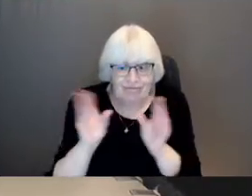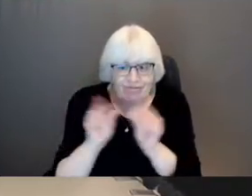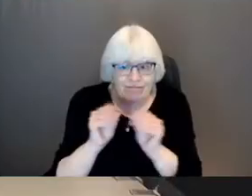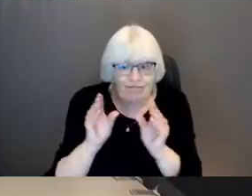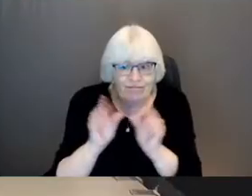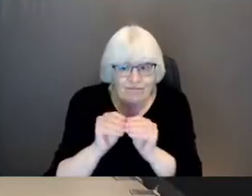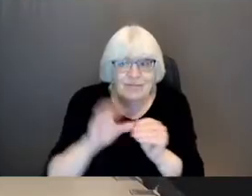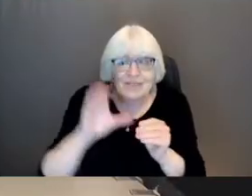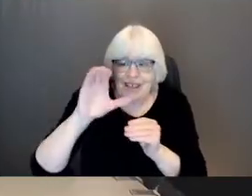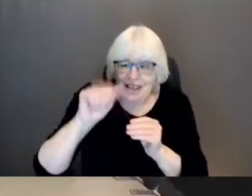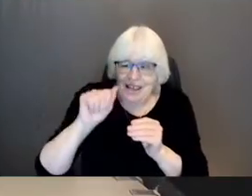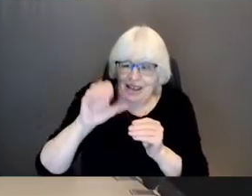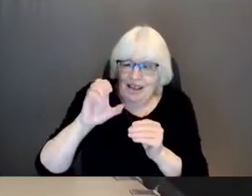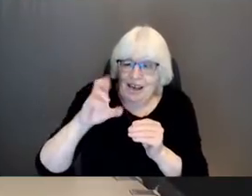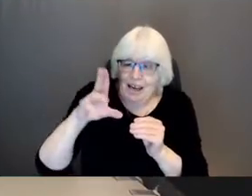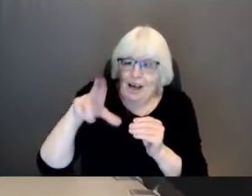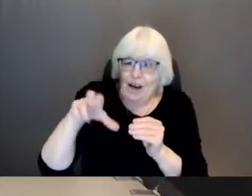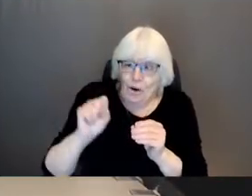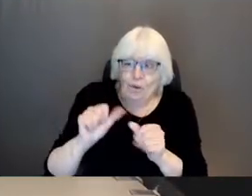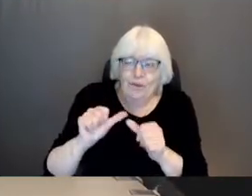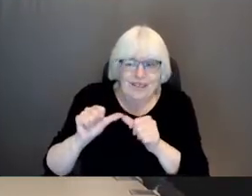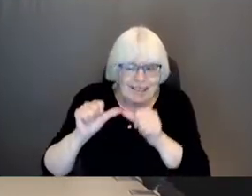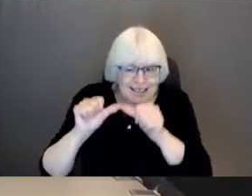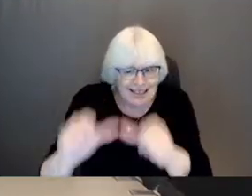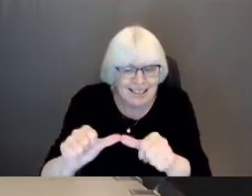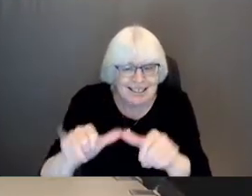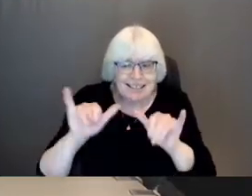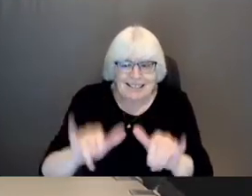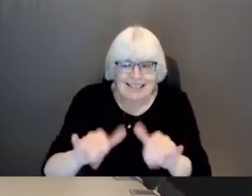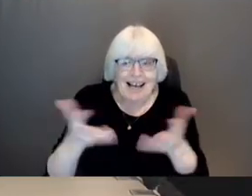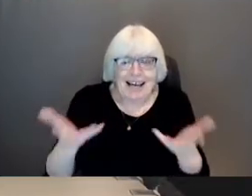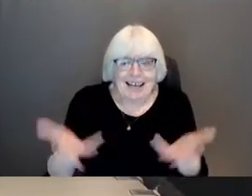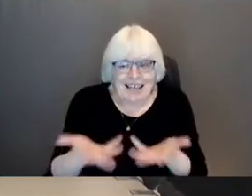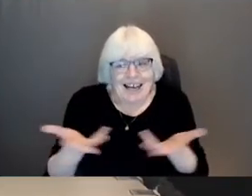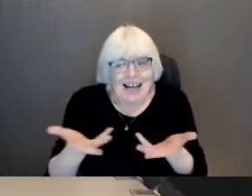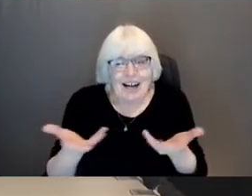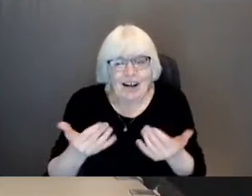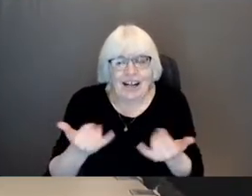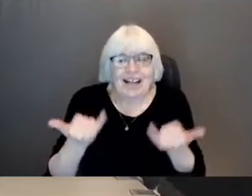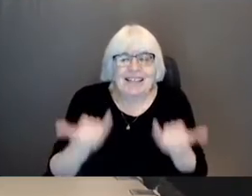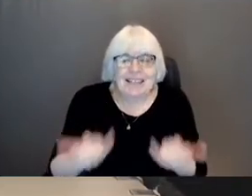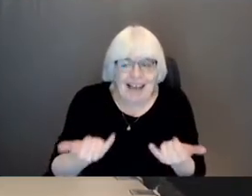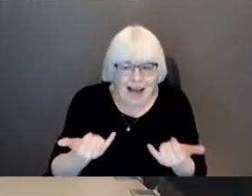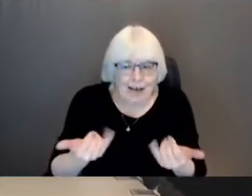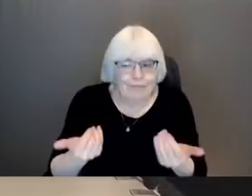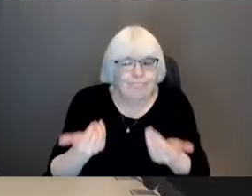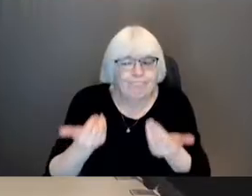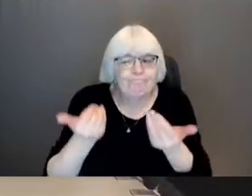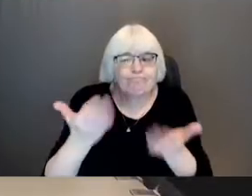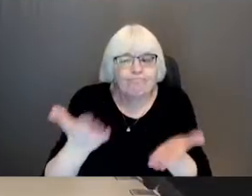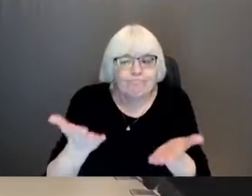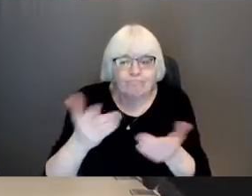be helpful. So to our friends in the media, Alison from The Guardian. Understood. Thank you for